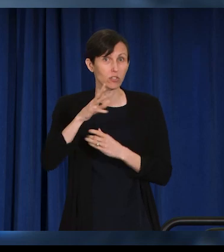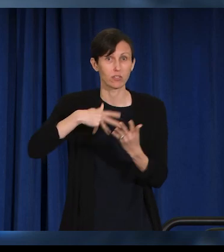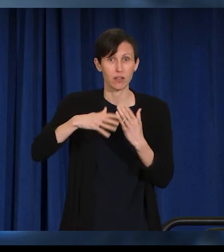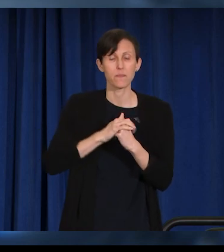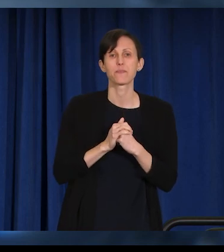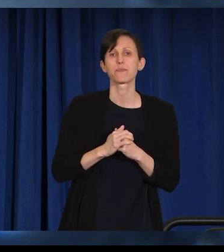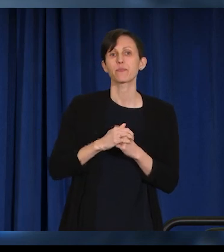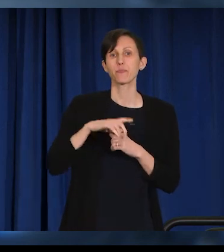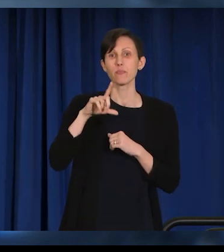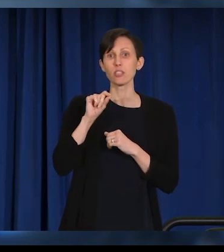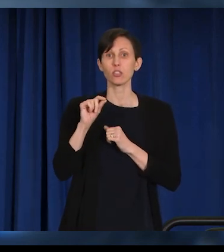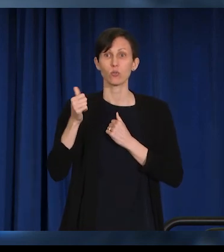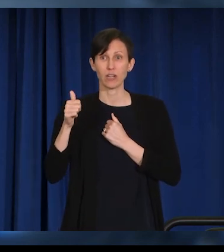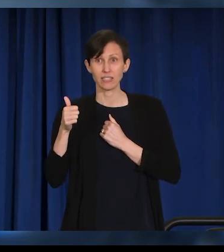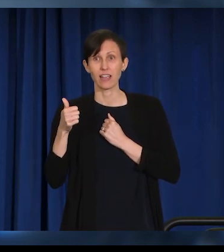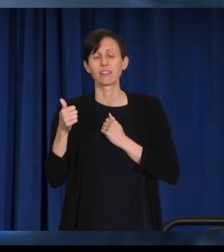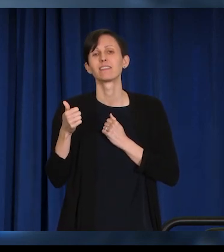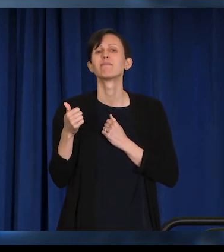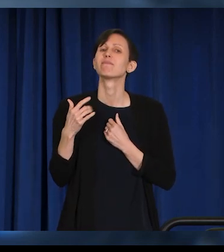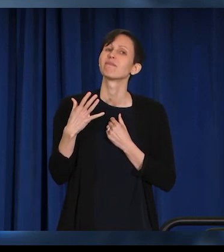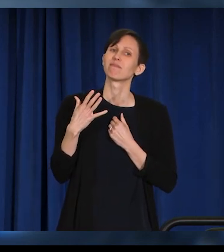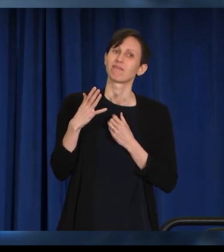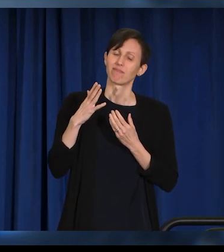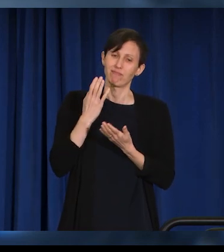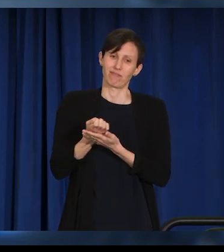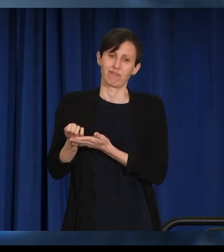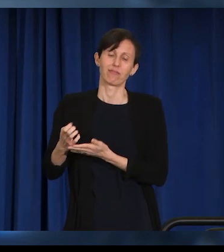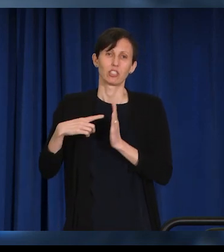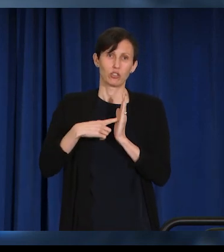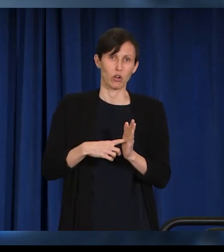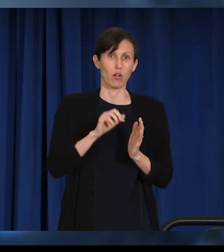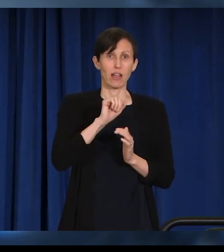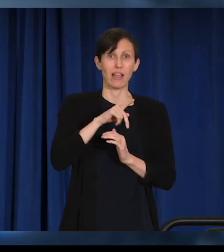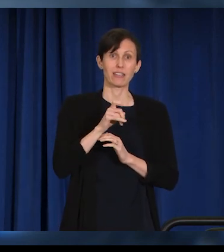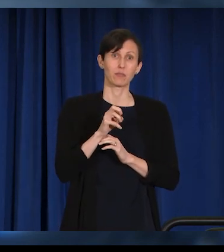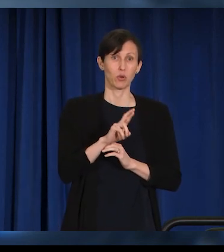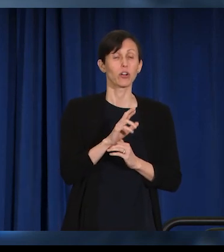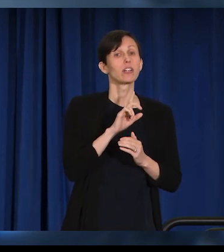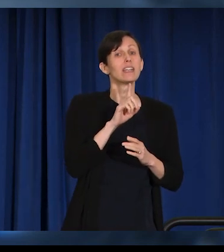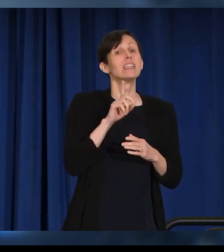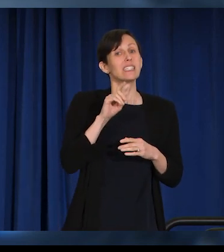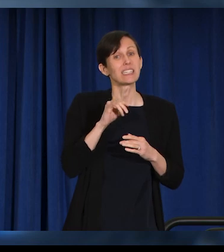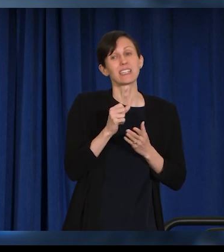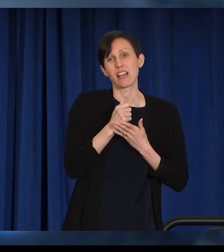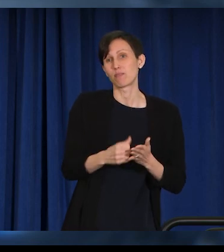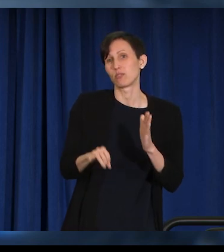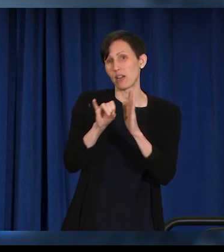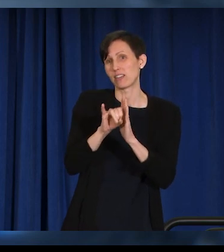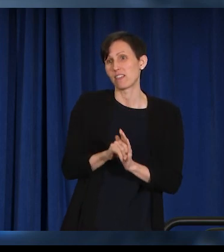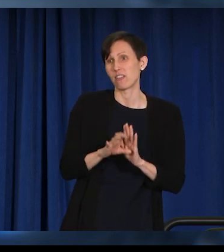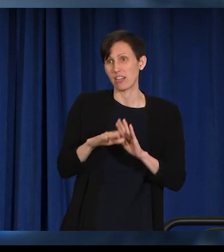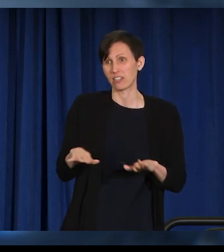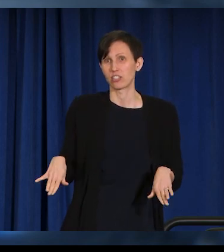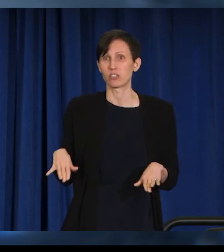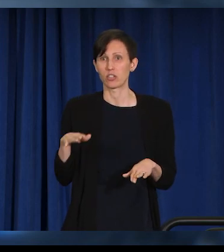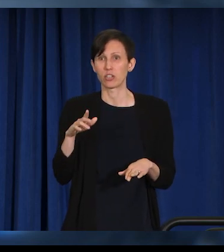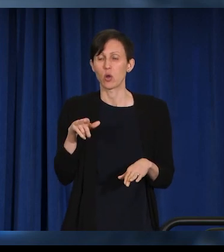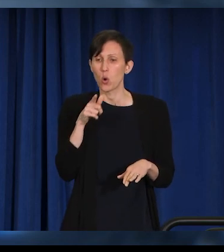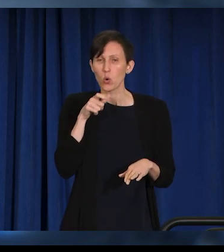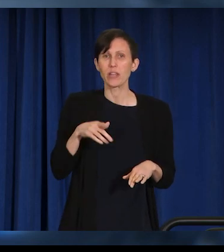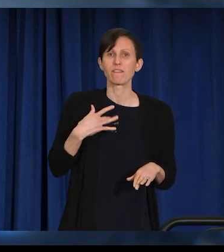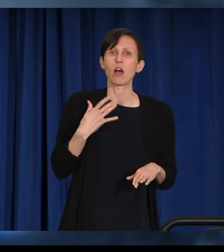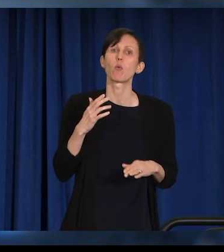that shows that his efforts were selective. So records now indicate that Asperger helped to identify children deemed lower